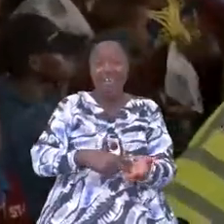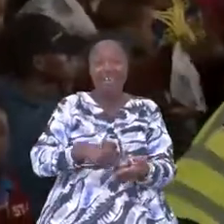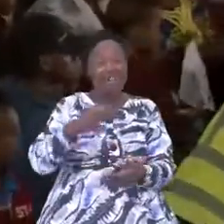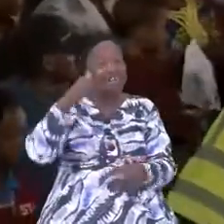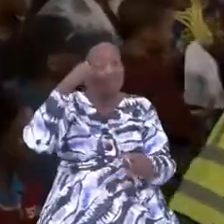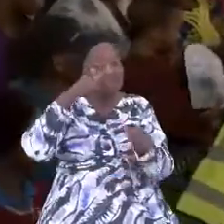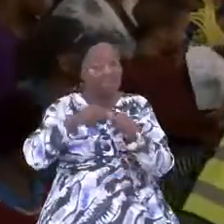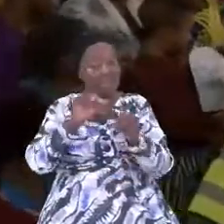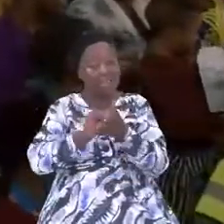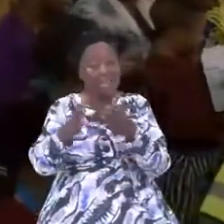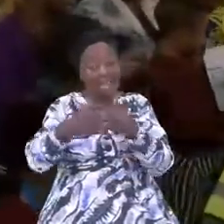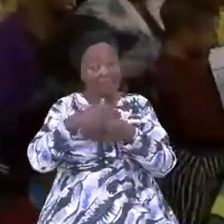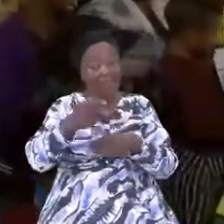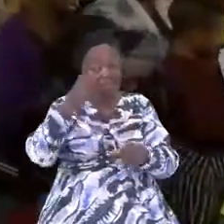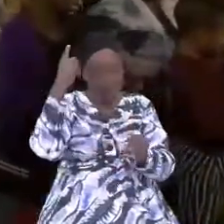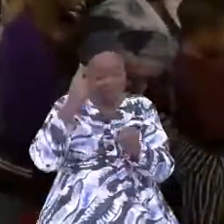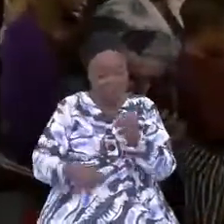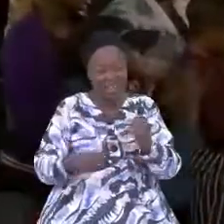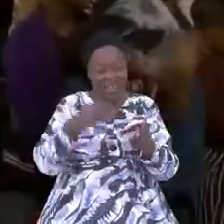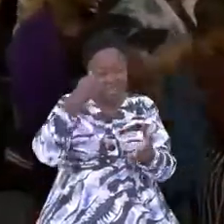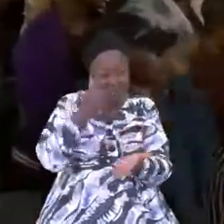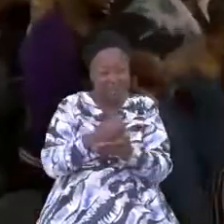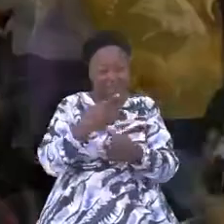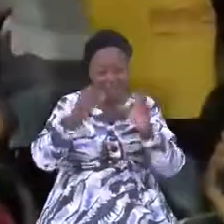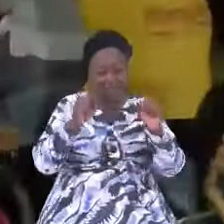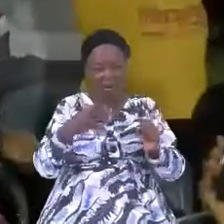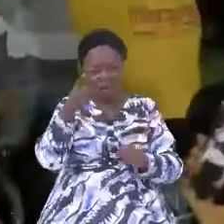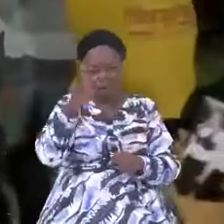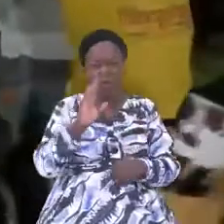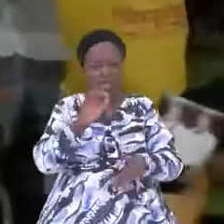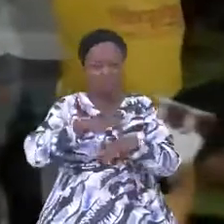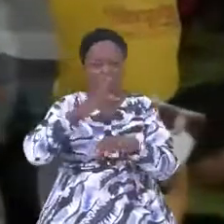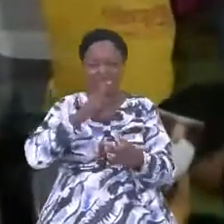you. You'll rise up in Jesus' name.